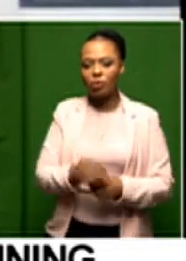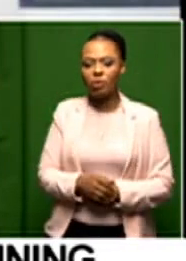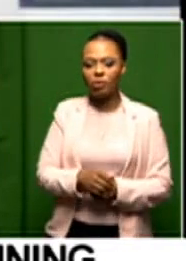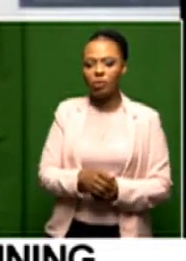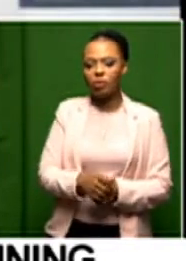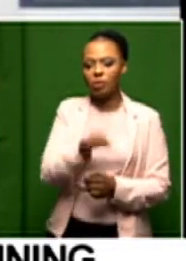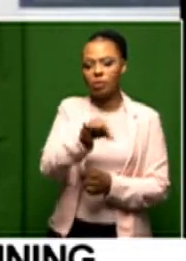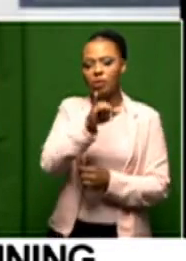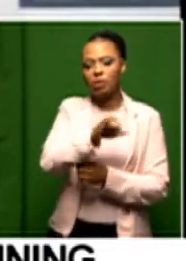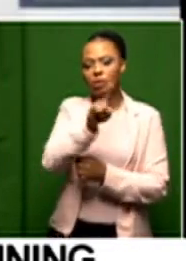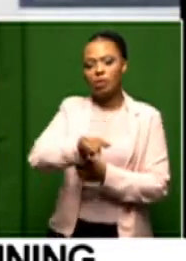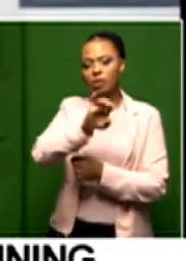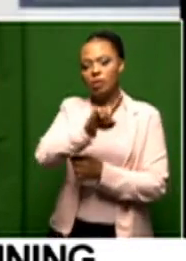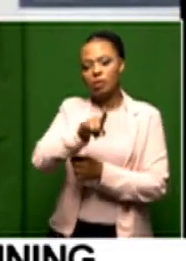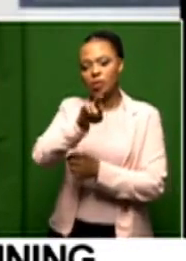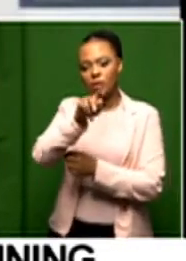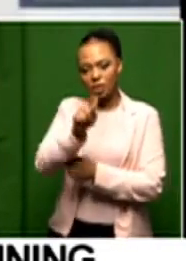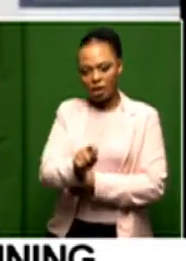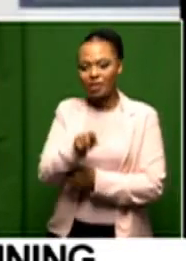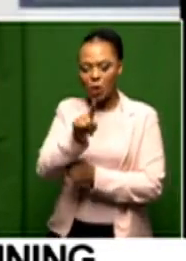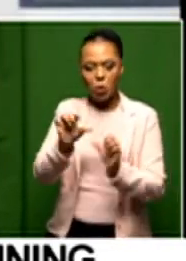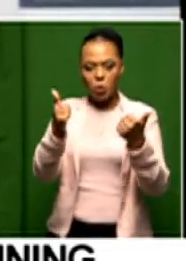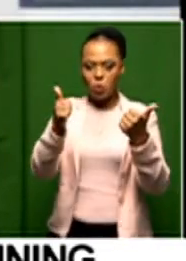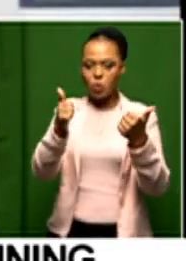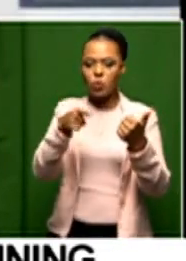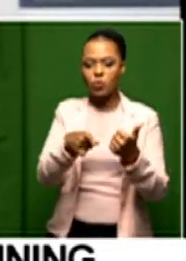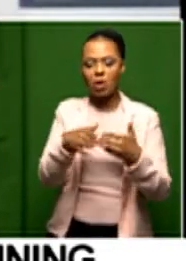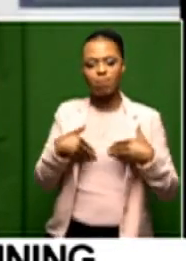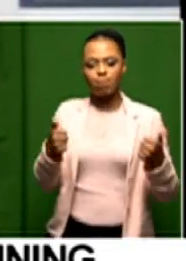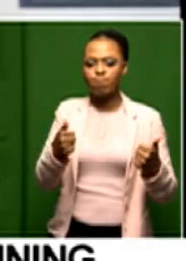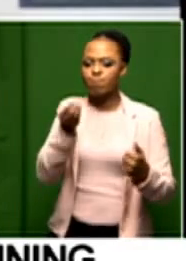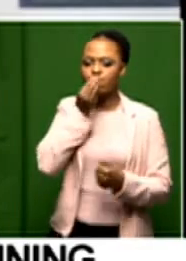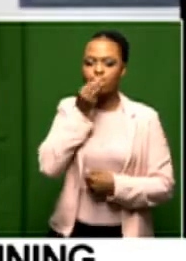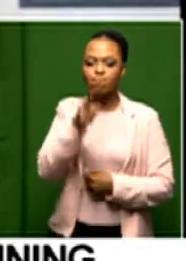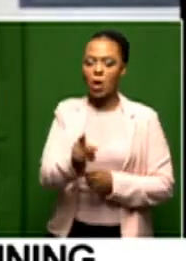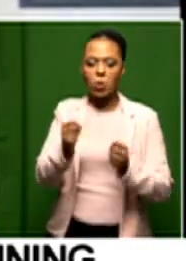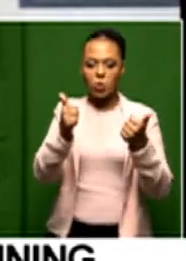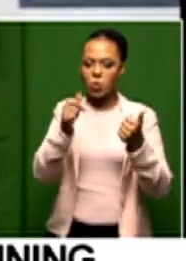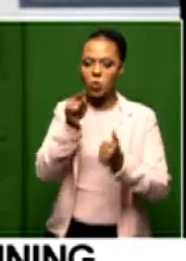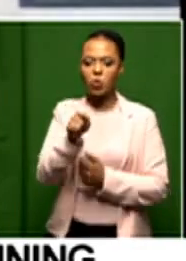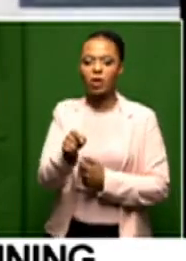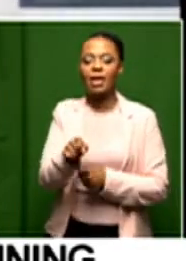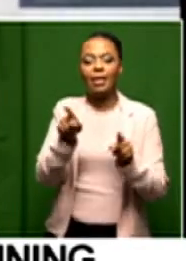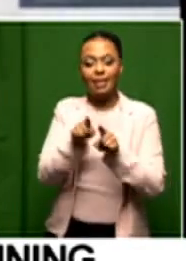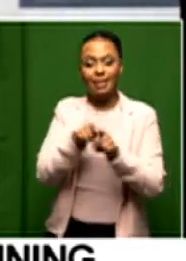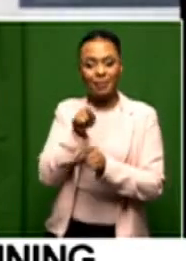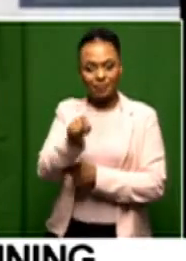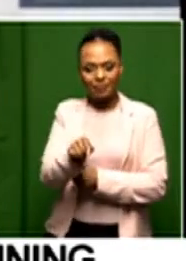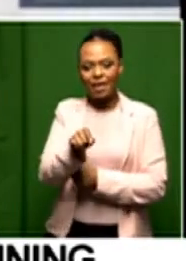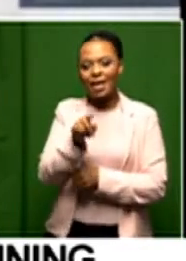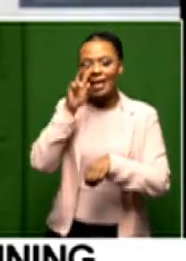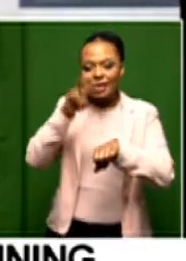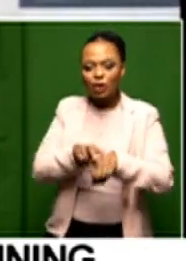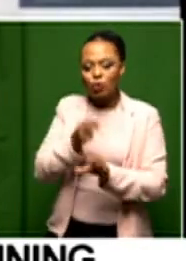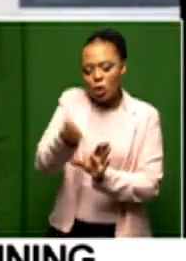are full of a great protein source, and they're very nutritious, and it just needs to be